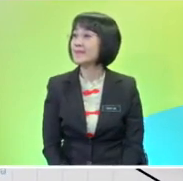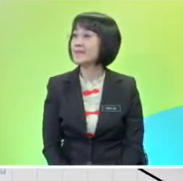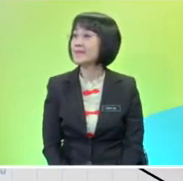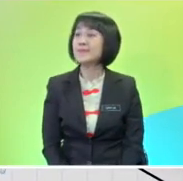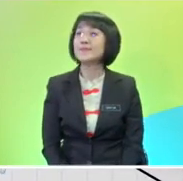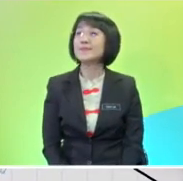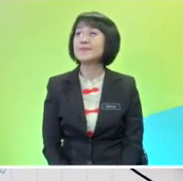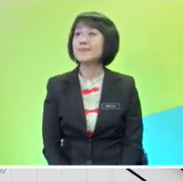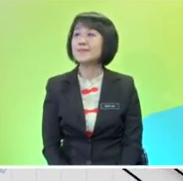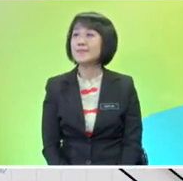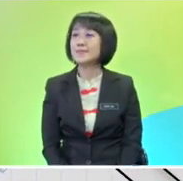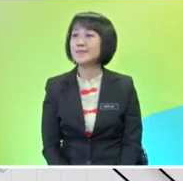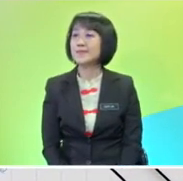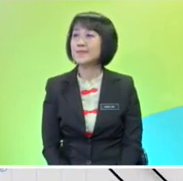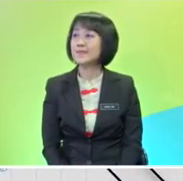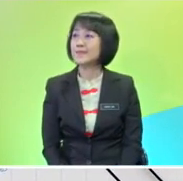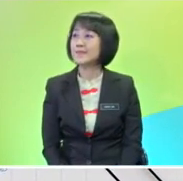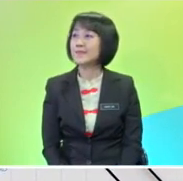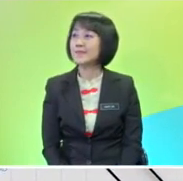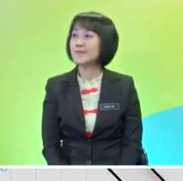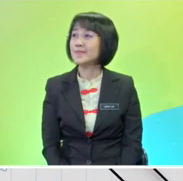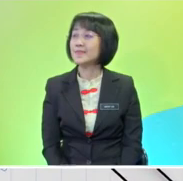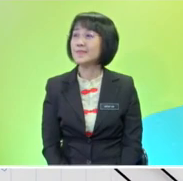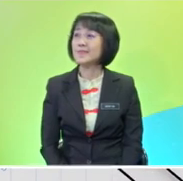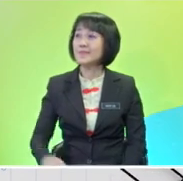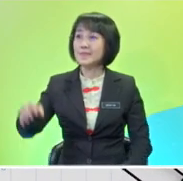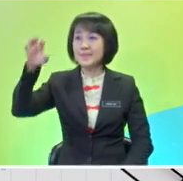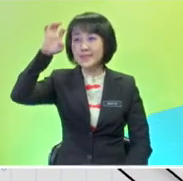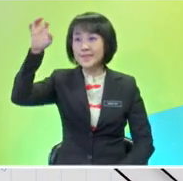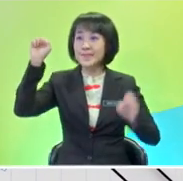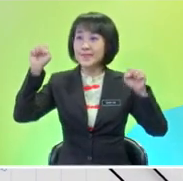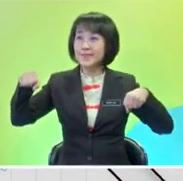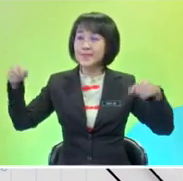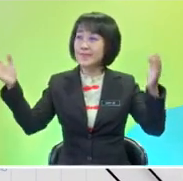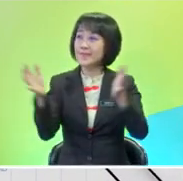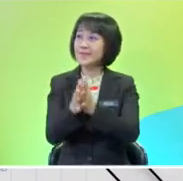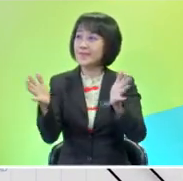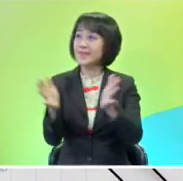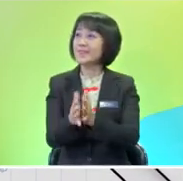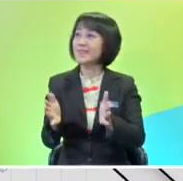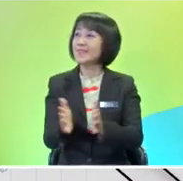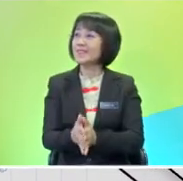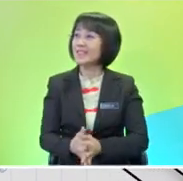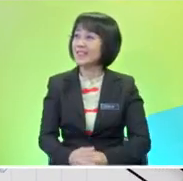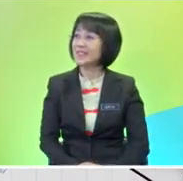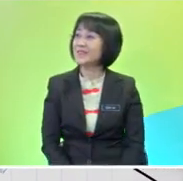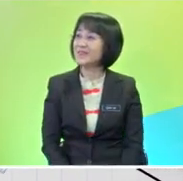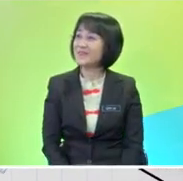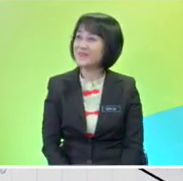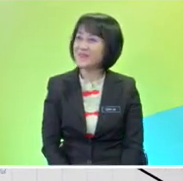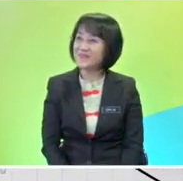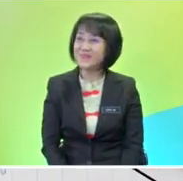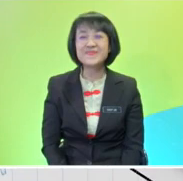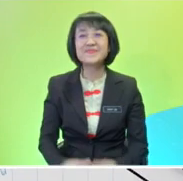do? Anyone? Yes. He can clap. He can clap. Very good. Okay, good